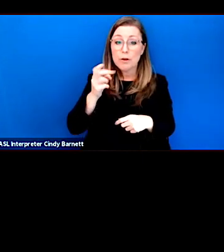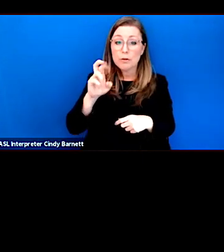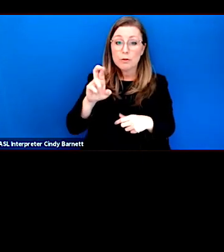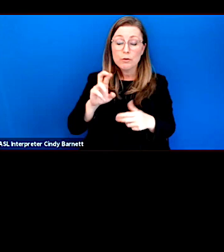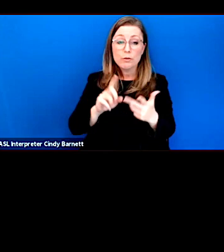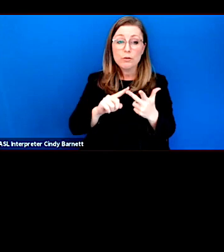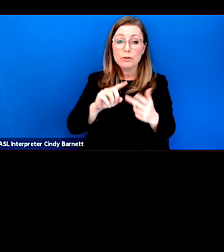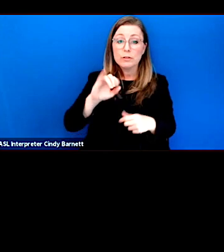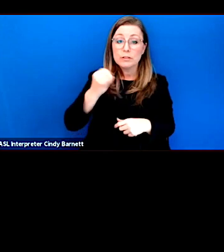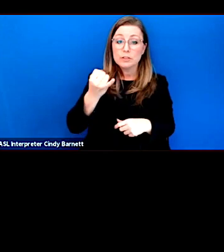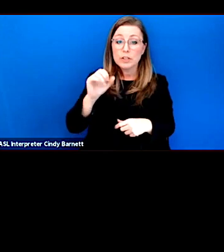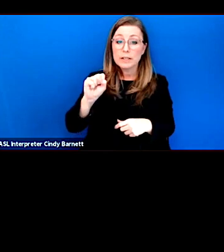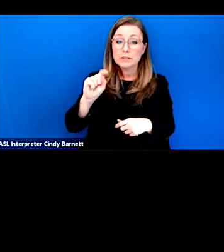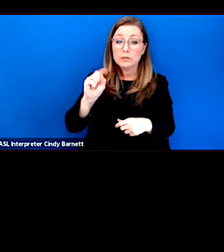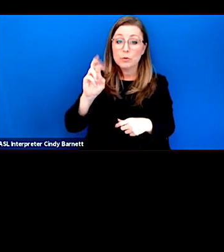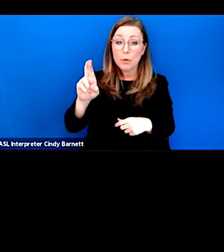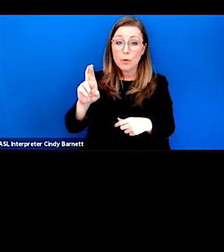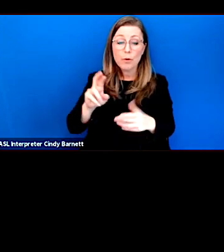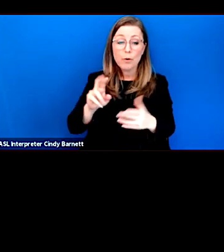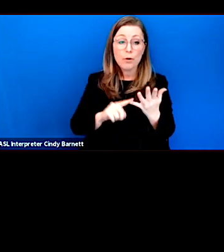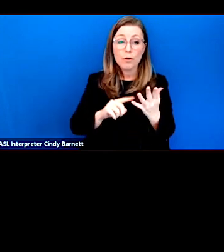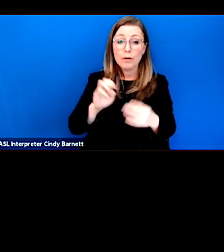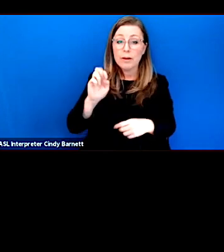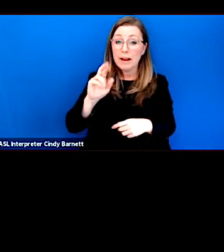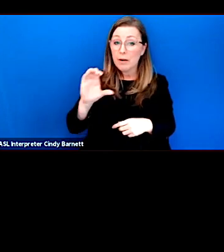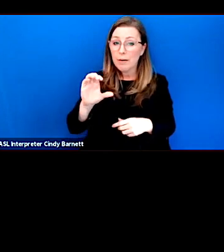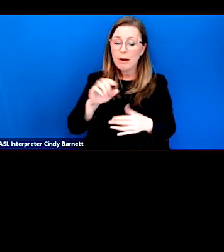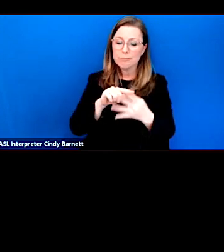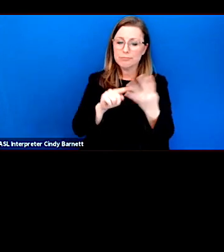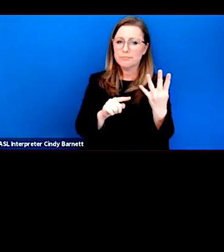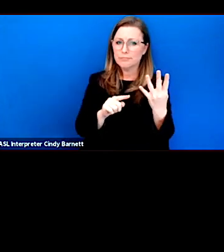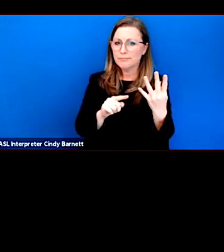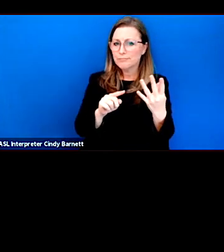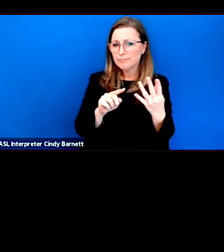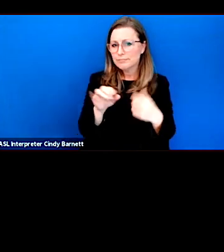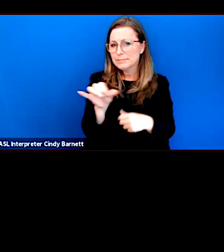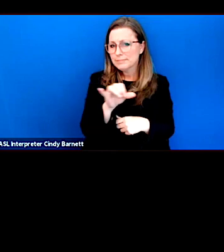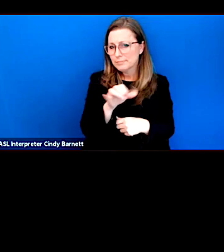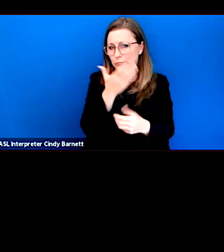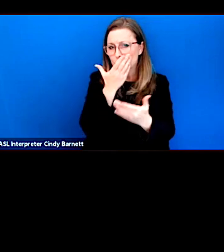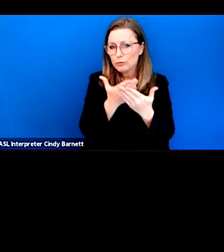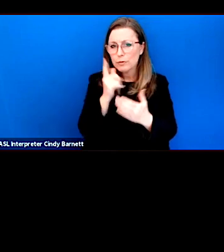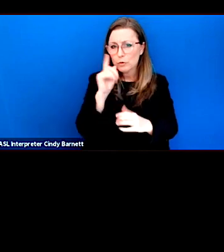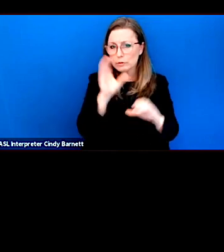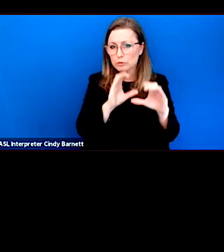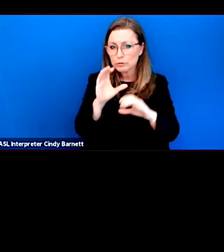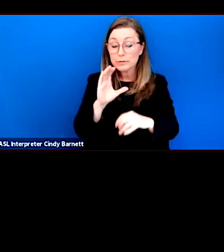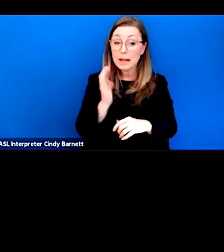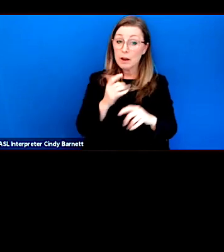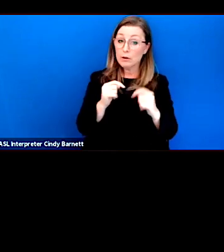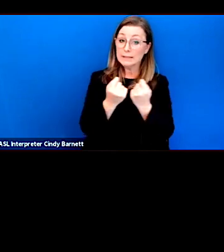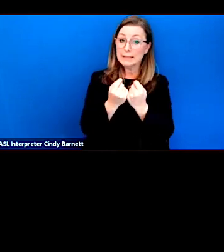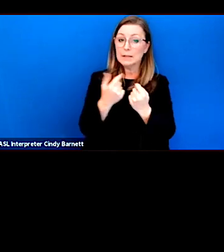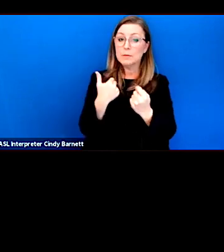similar purpose of doing broad searches. In our team's work, we also included specialized